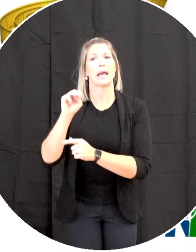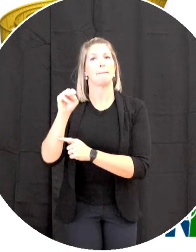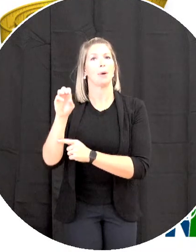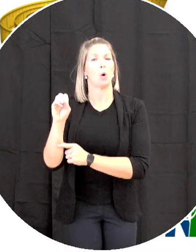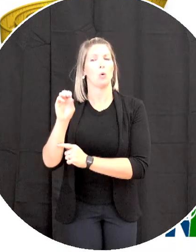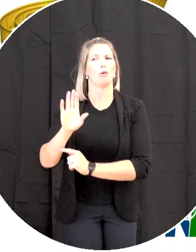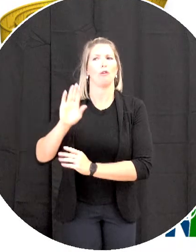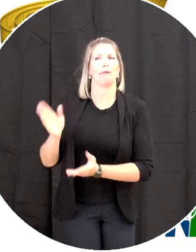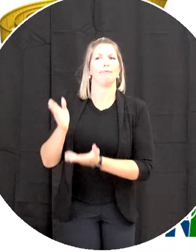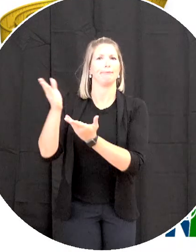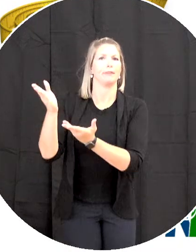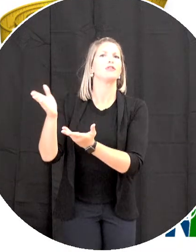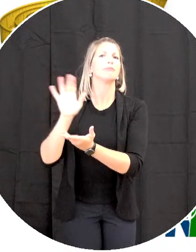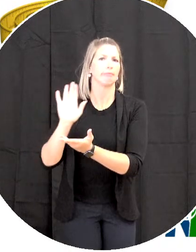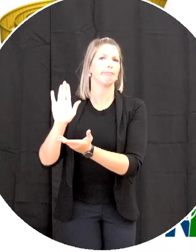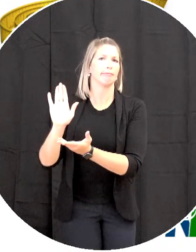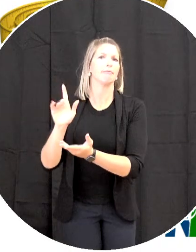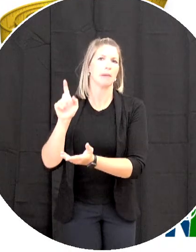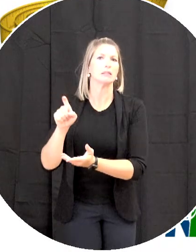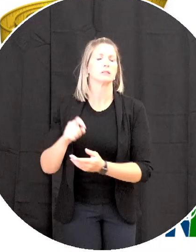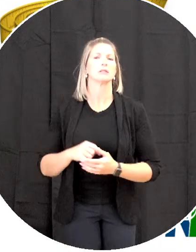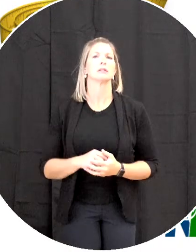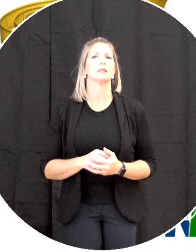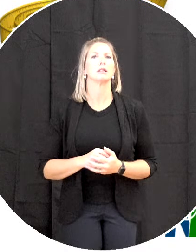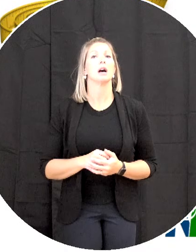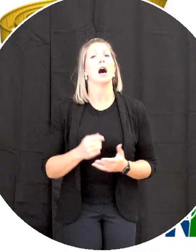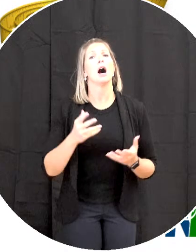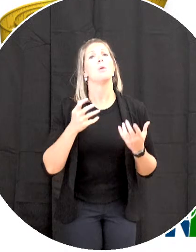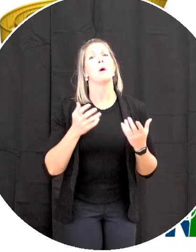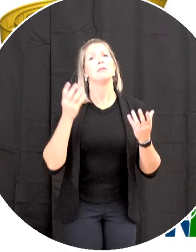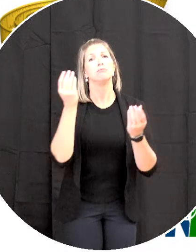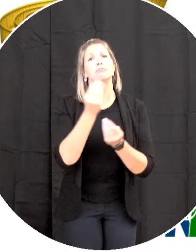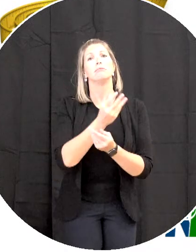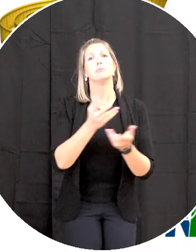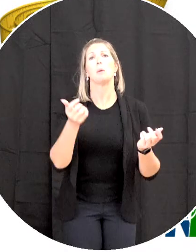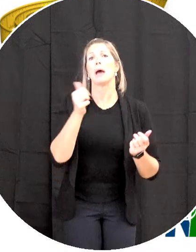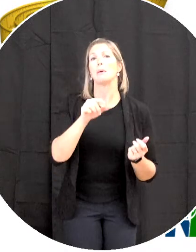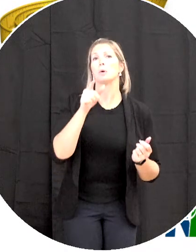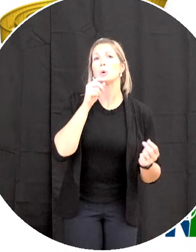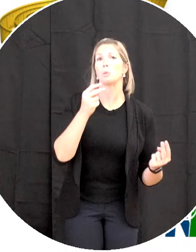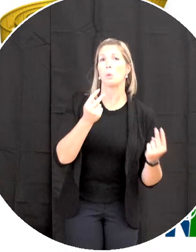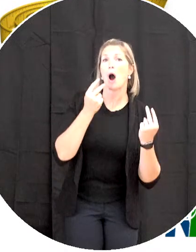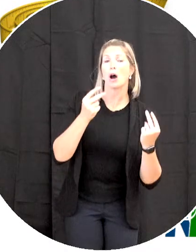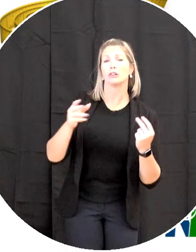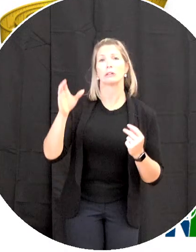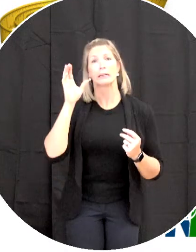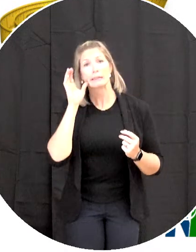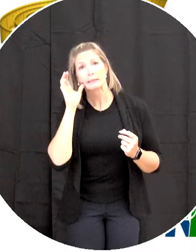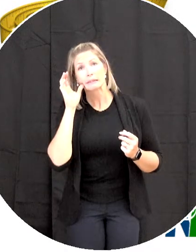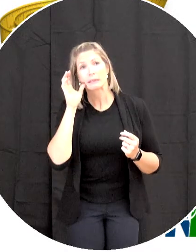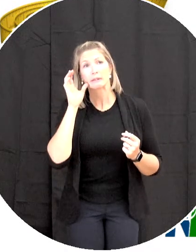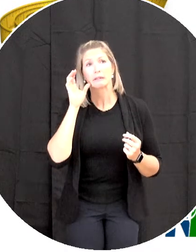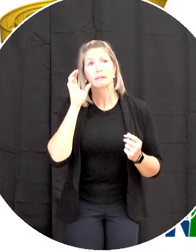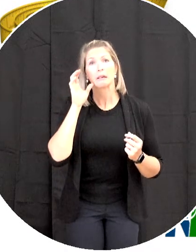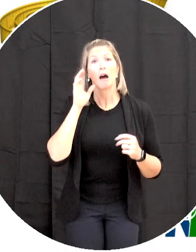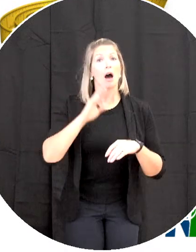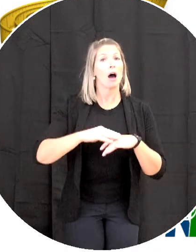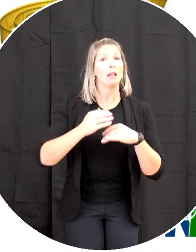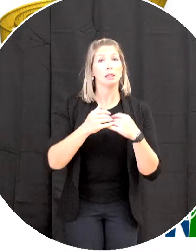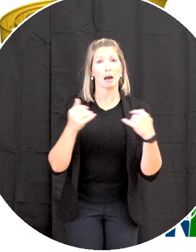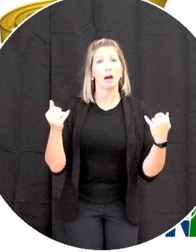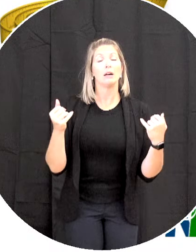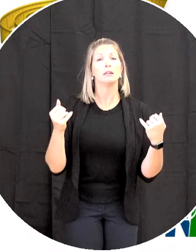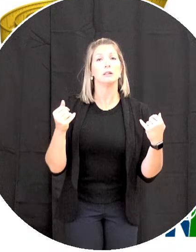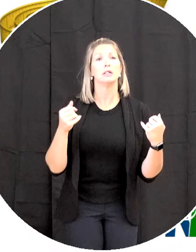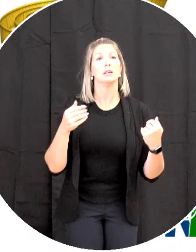And I really wanted to let folks know that maybe listening, watching from outside, that